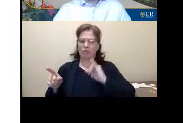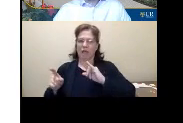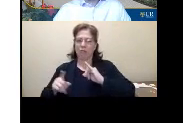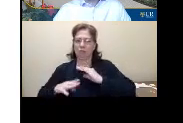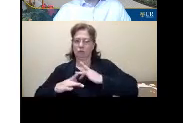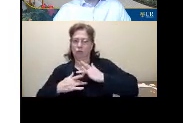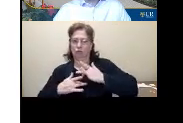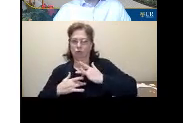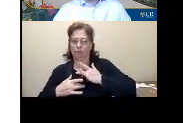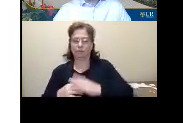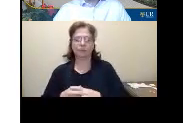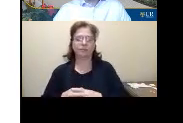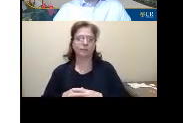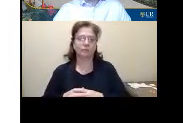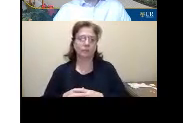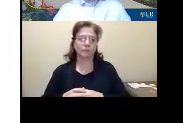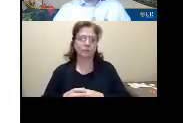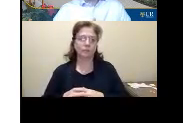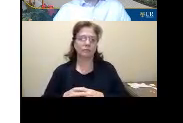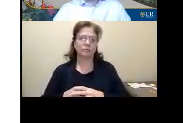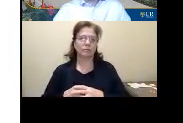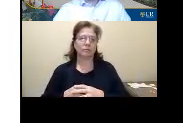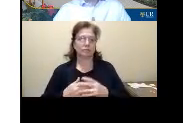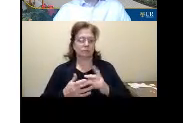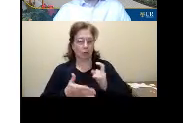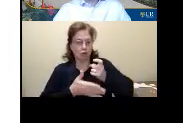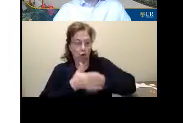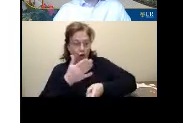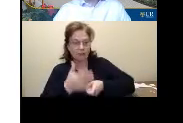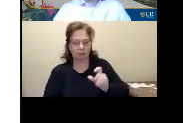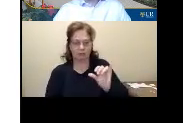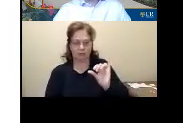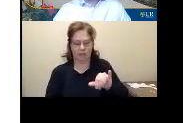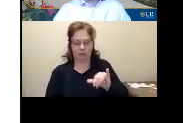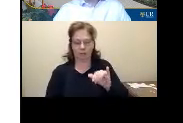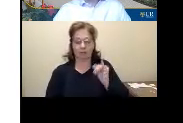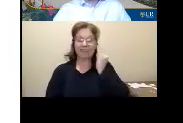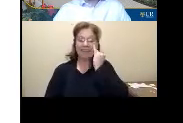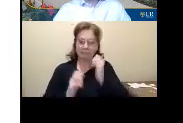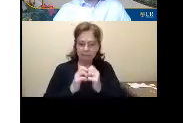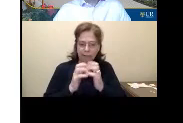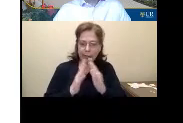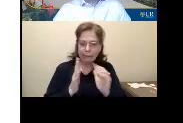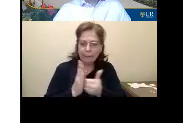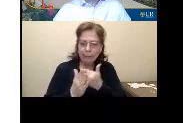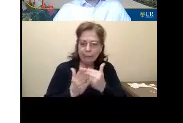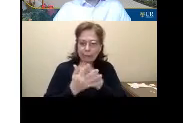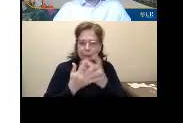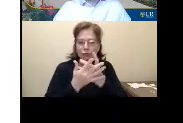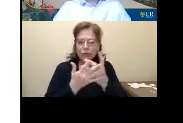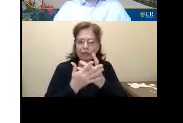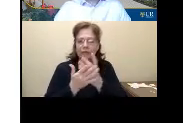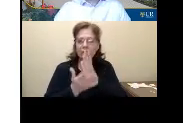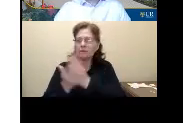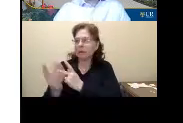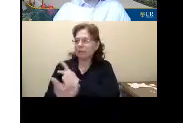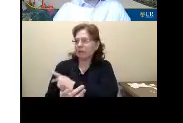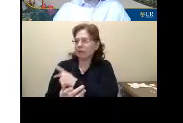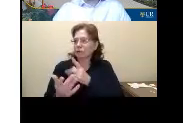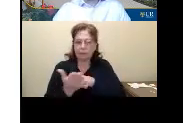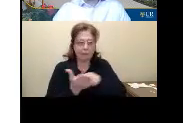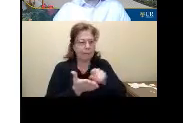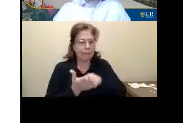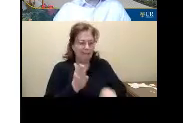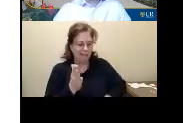concerns, particularly in areas when the program is new or expanding, where some patients may have to pay out of pocket for what